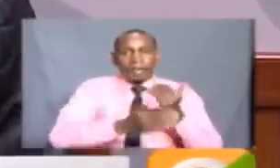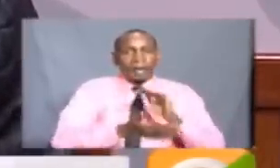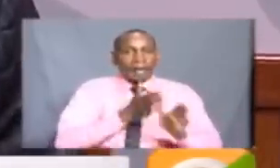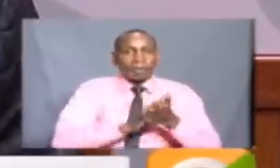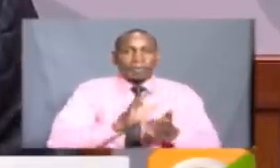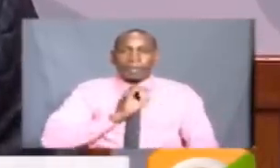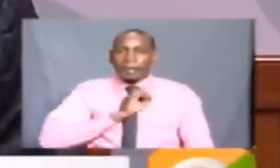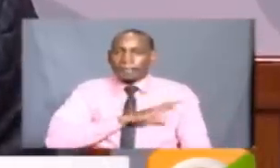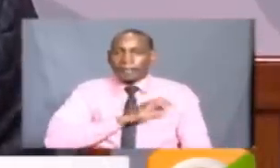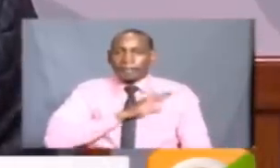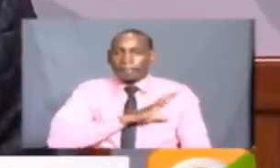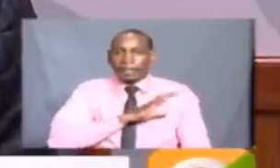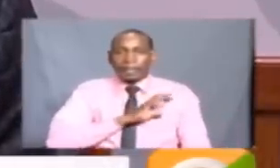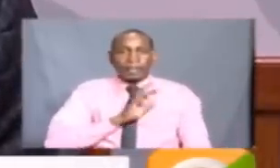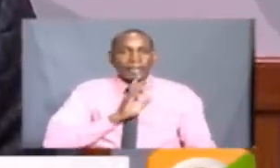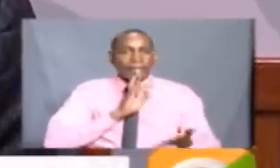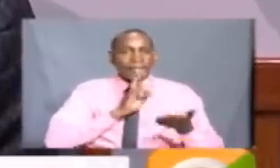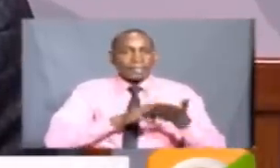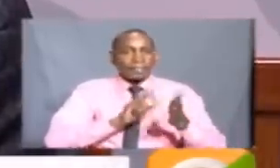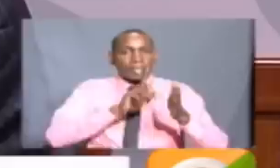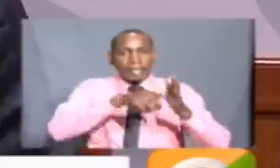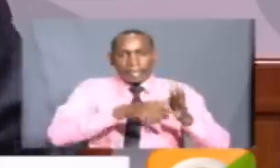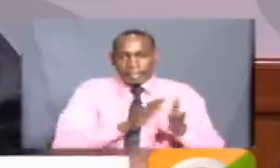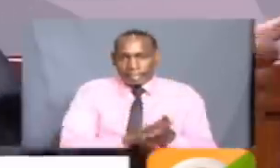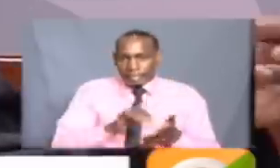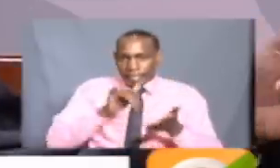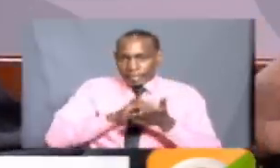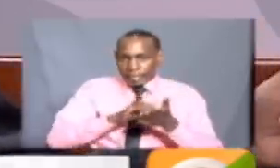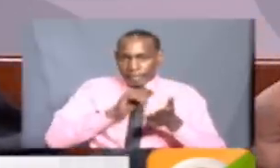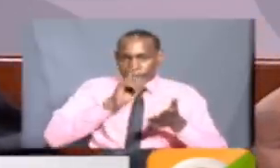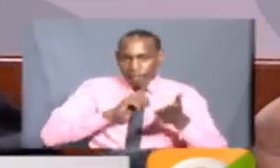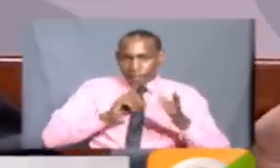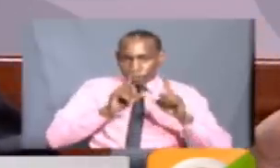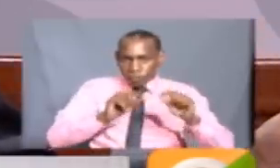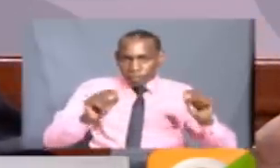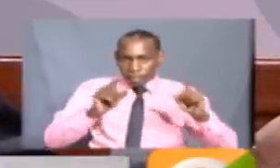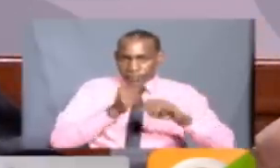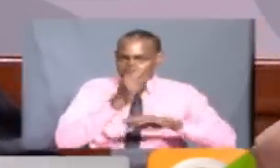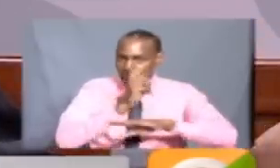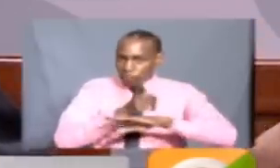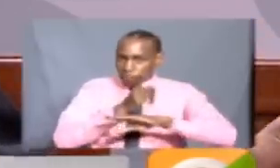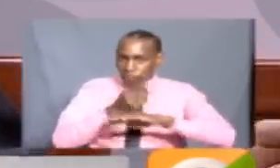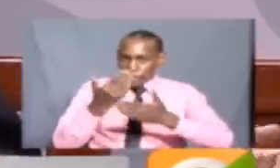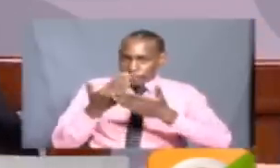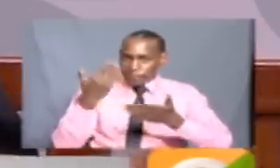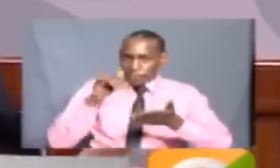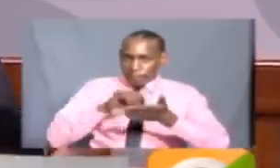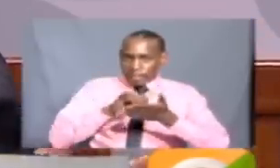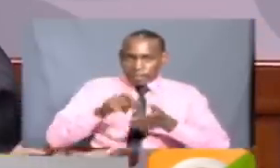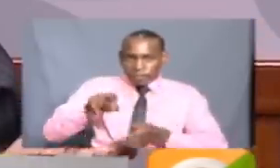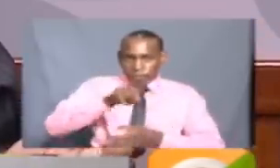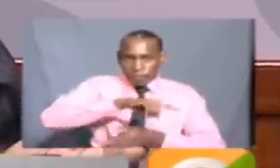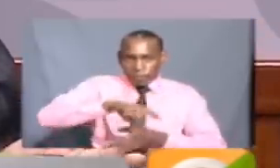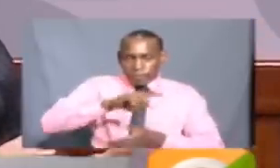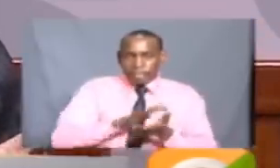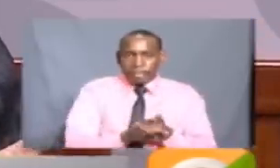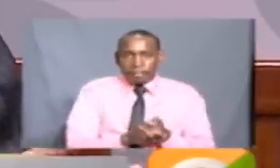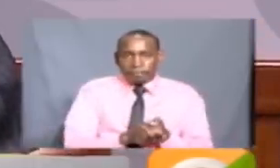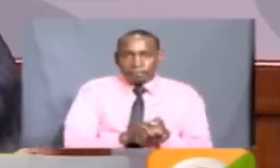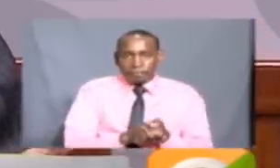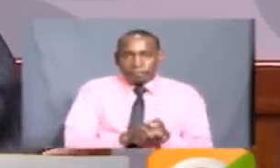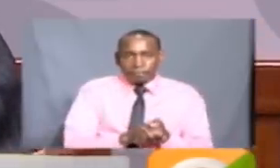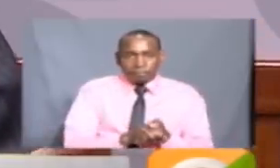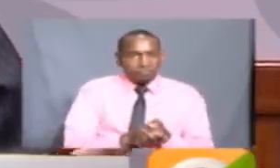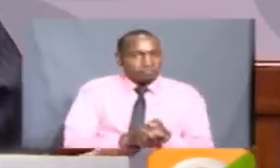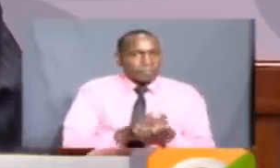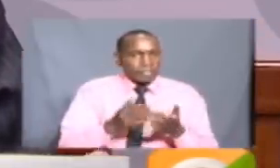of consequence. And that is what he was warning about. Yeah. That we may sit pretty,